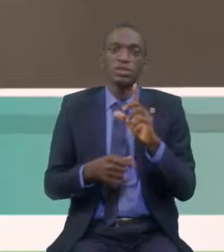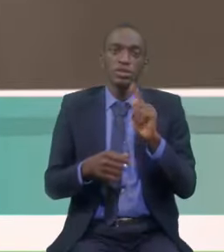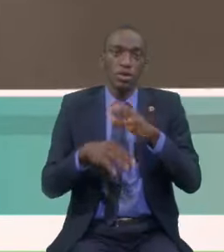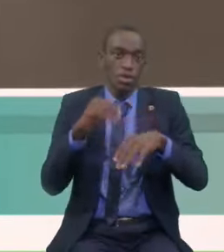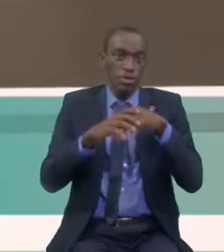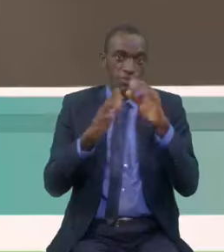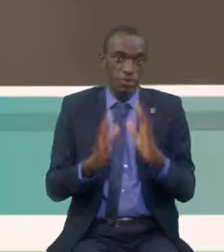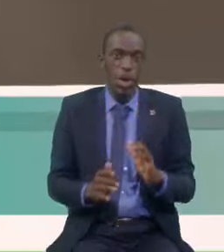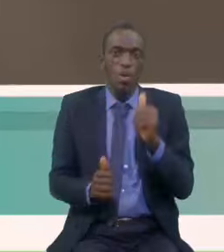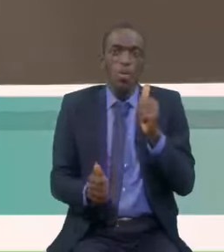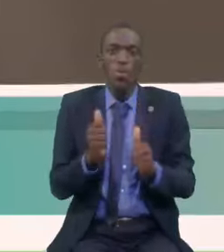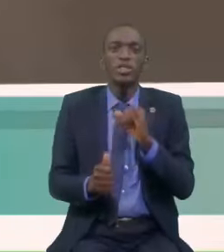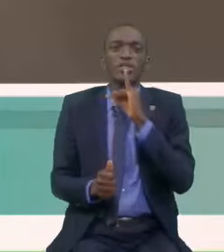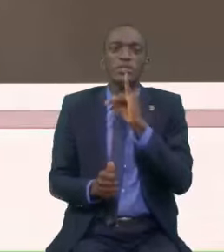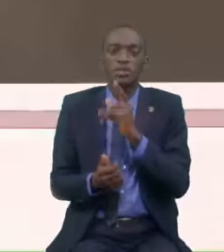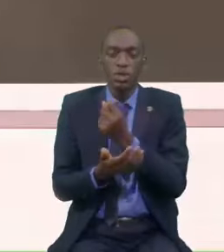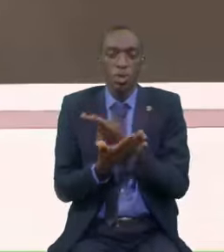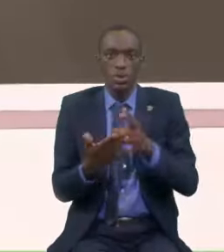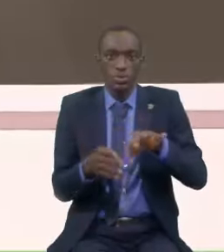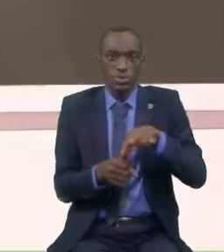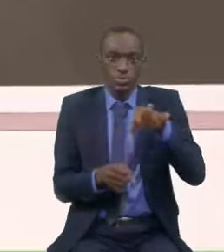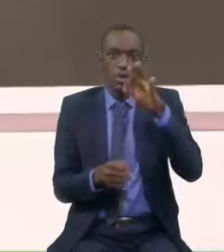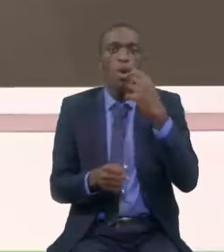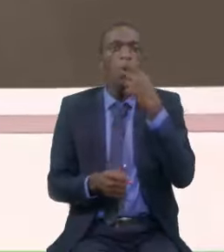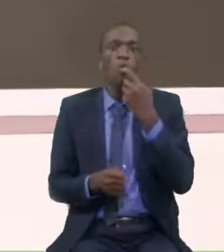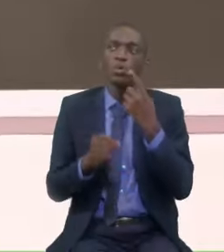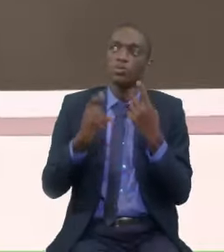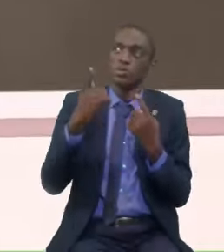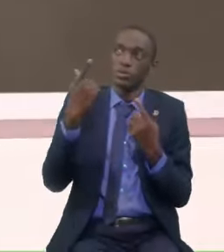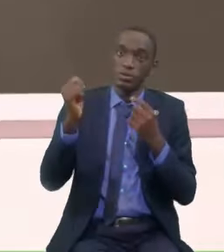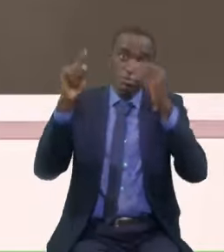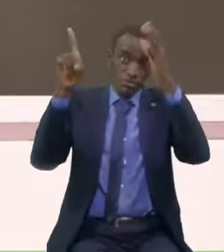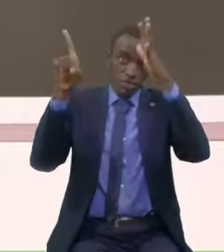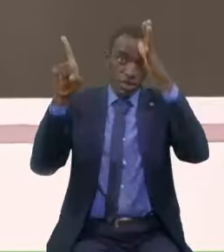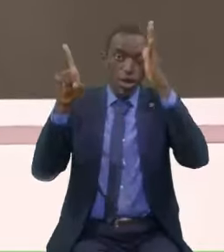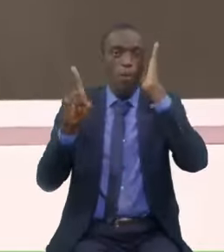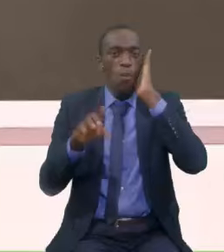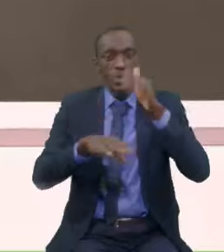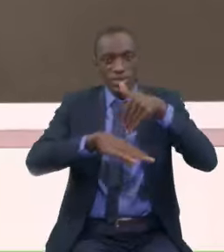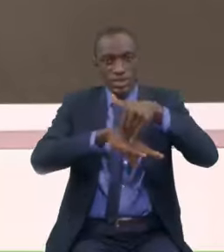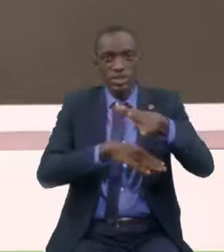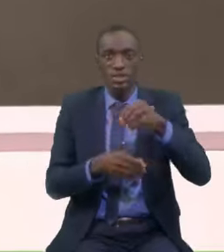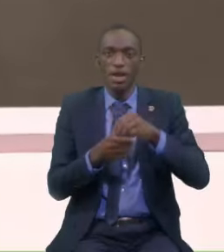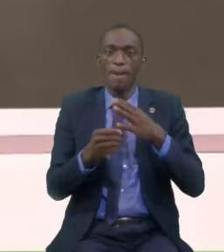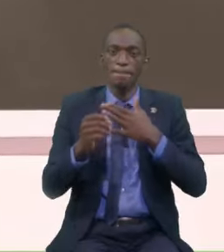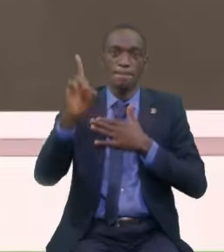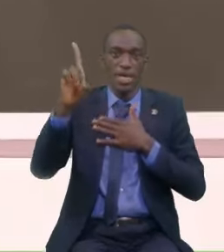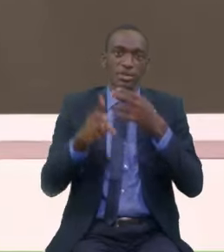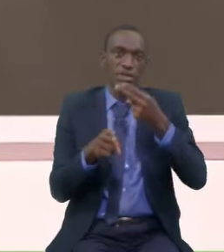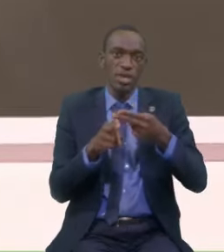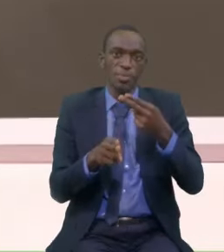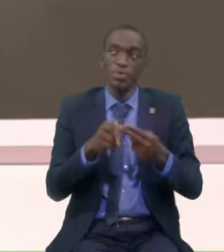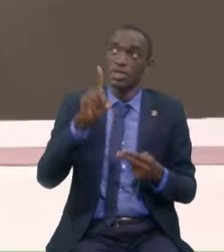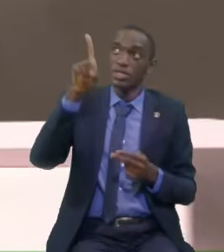Holy Ghost, whom the Father will send in my name. He shall teach you